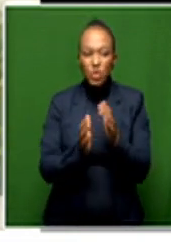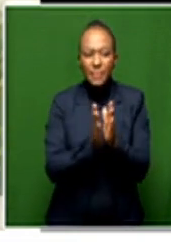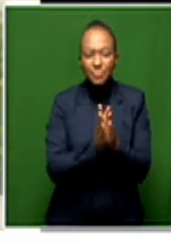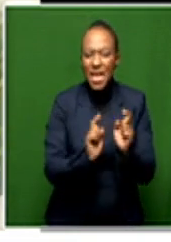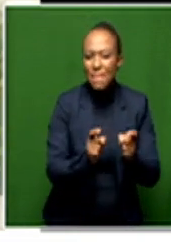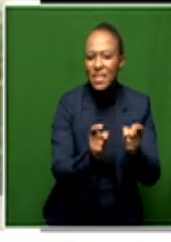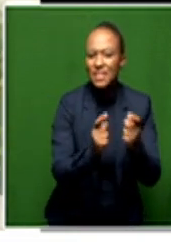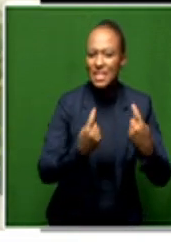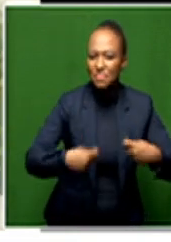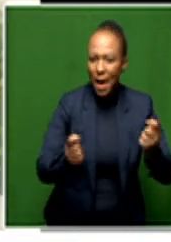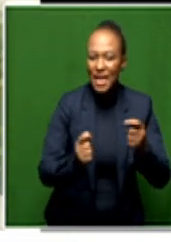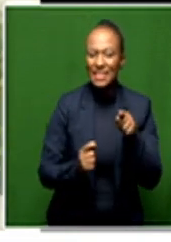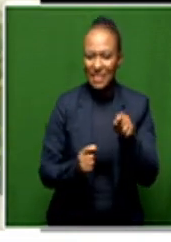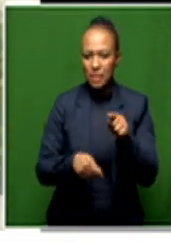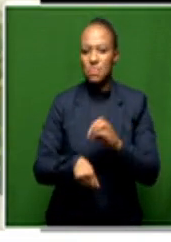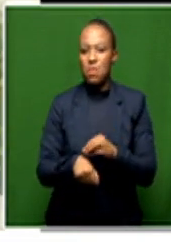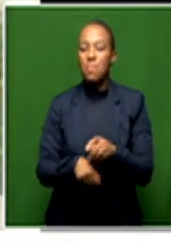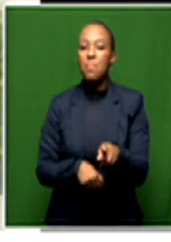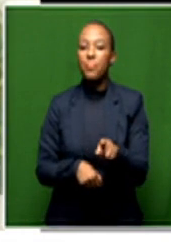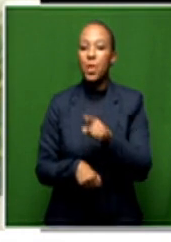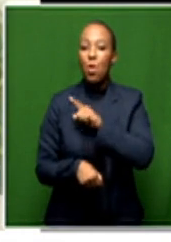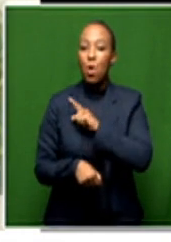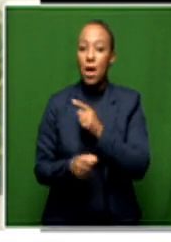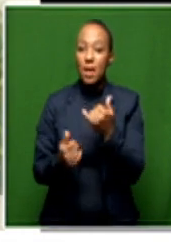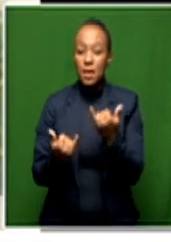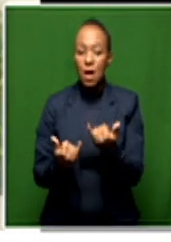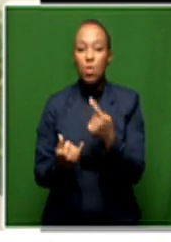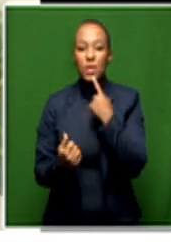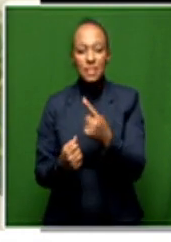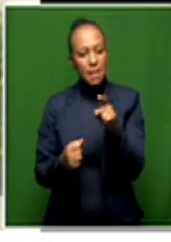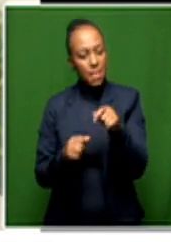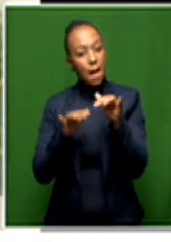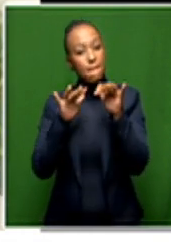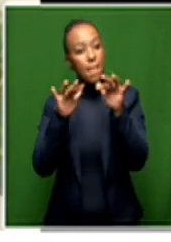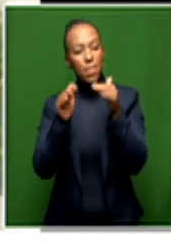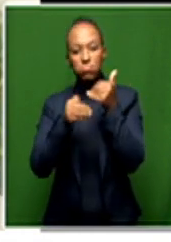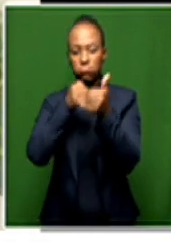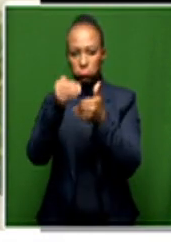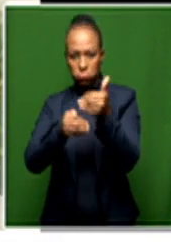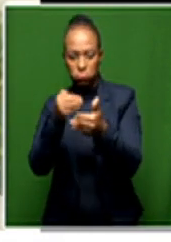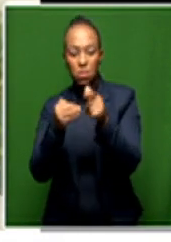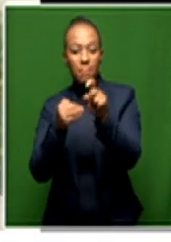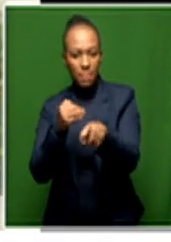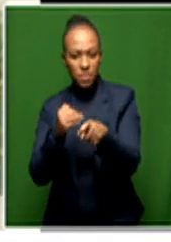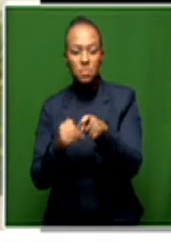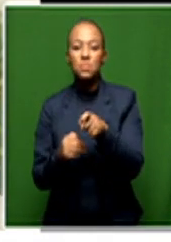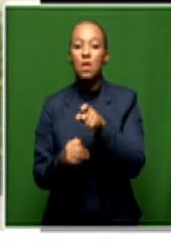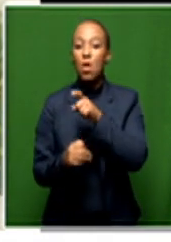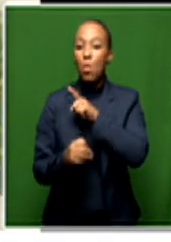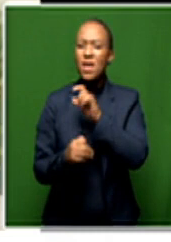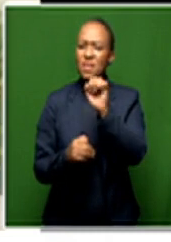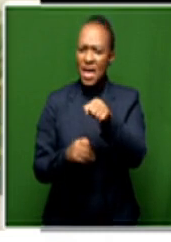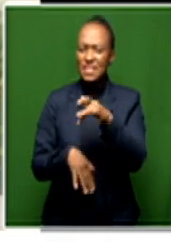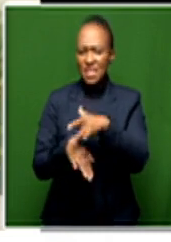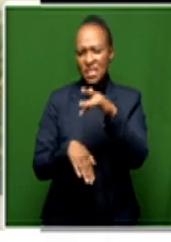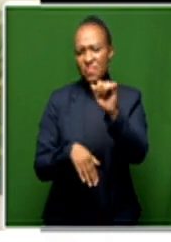this is one such instance. And so that is why we are saying there has to be a public process. Of course, we are sensitive to the fact